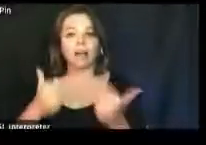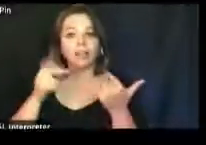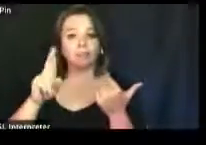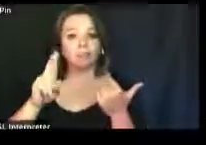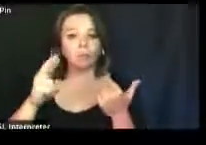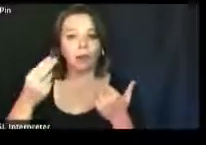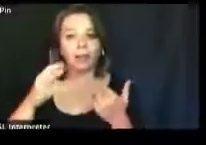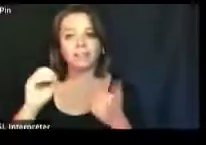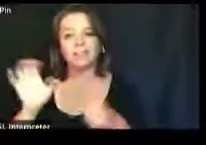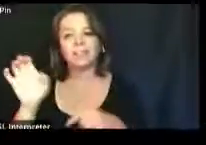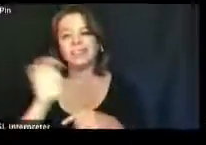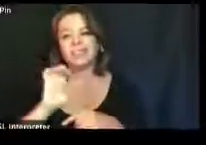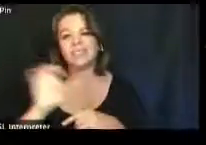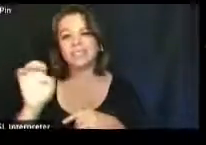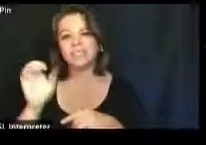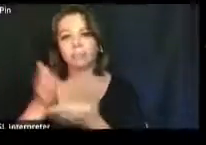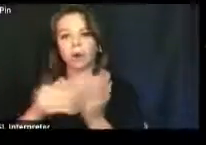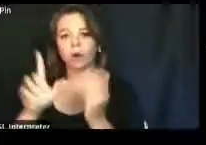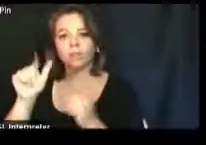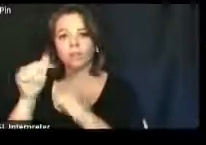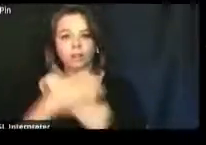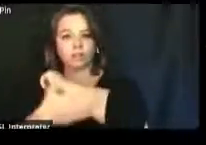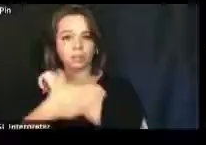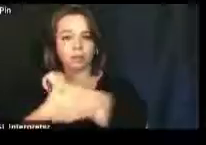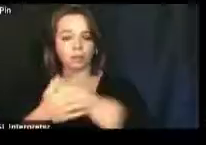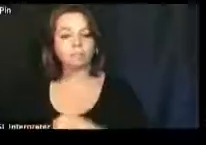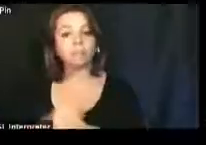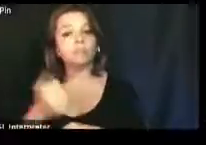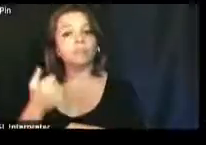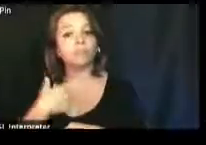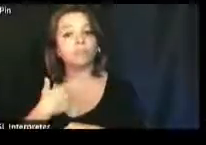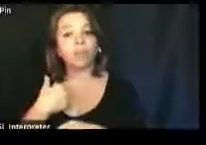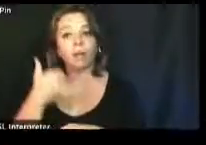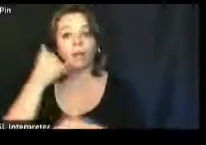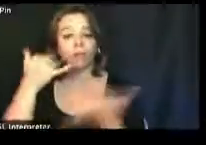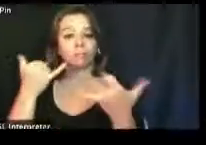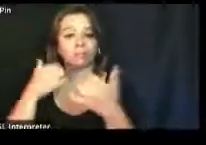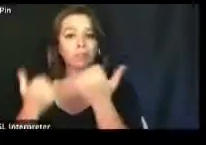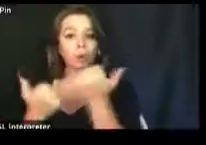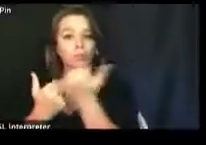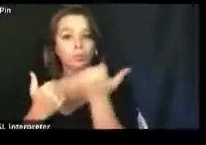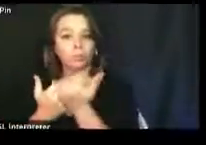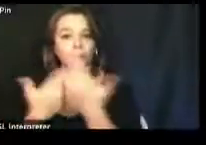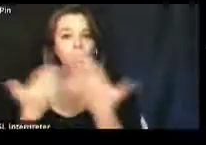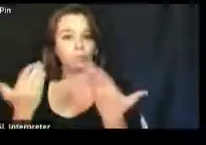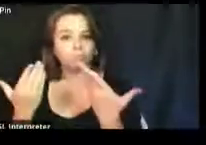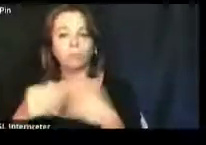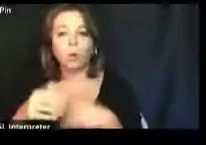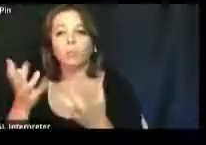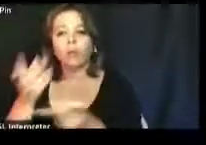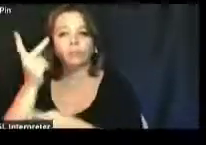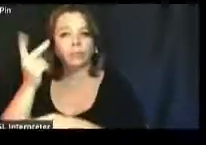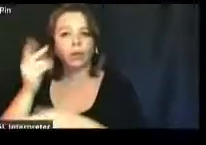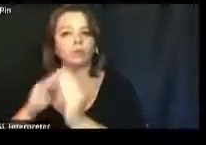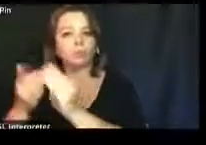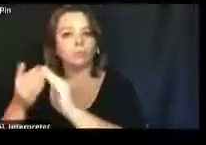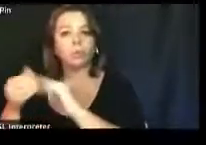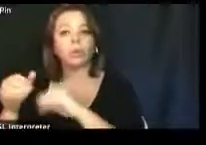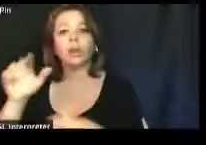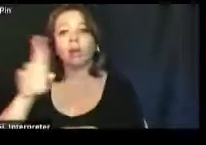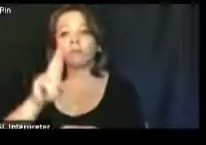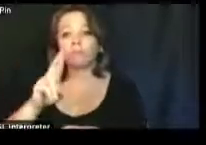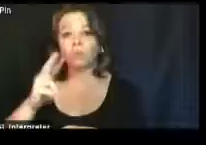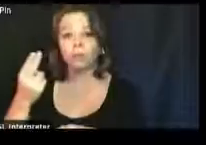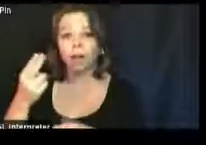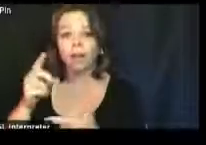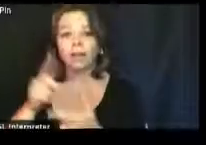of Los Angeles County. I'm calling in today to express my support to have the communities of Rowland Heights, Walnut, Diamond